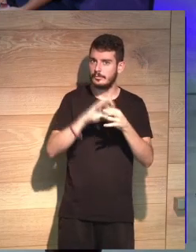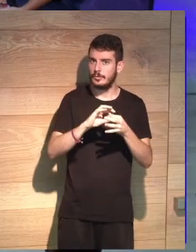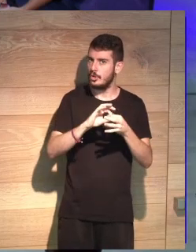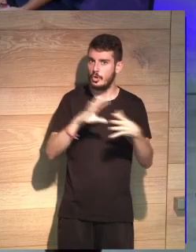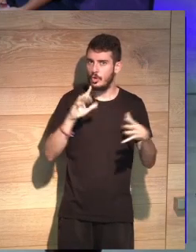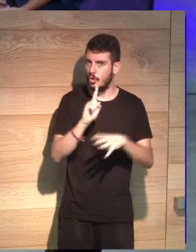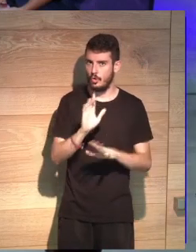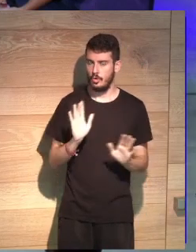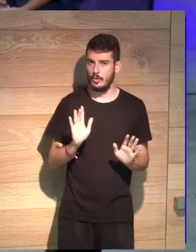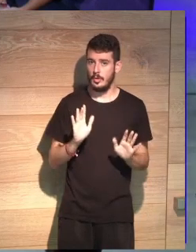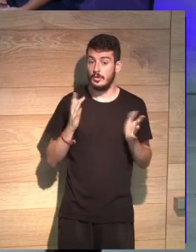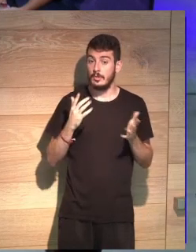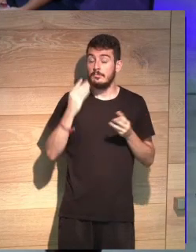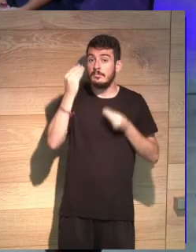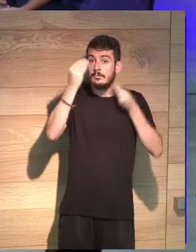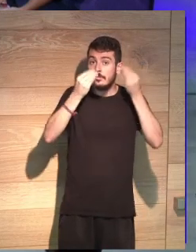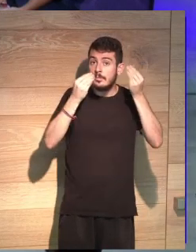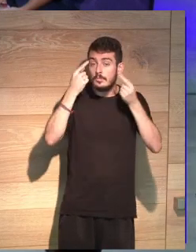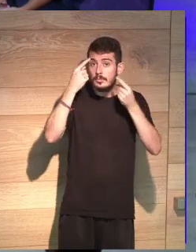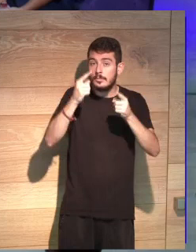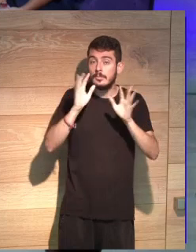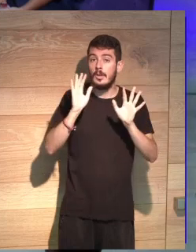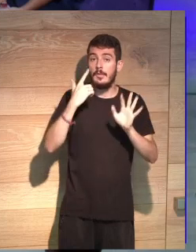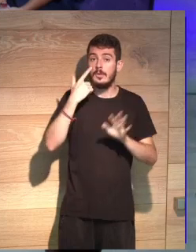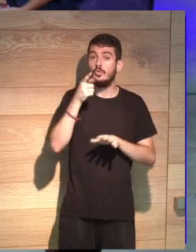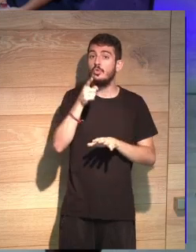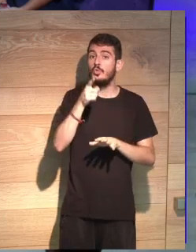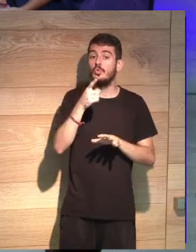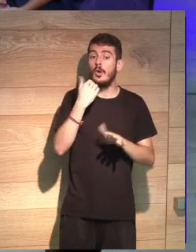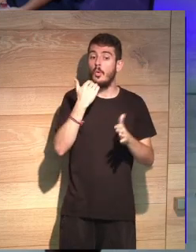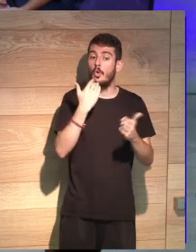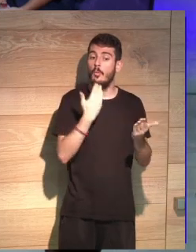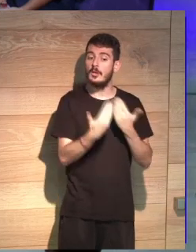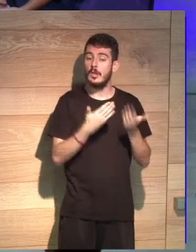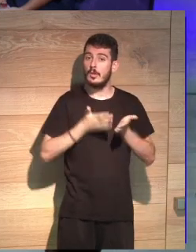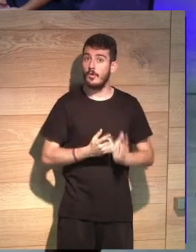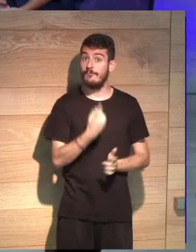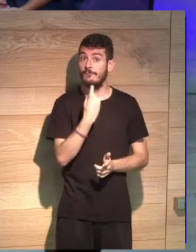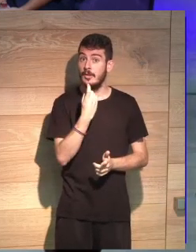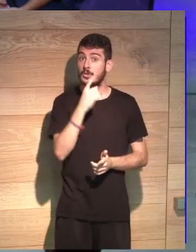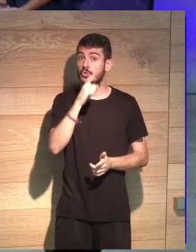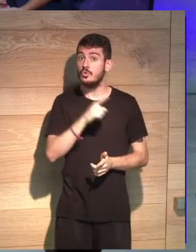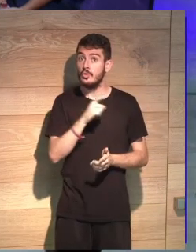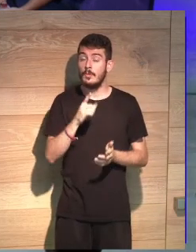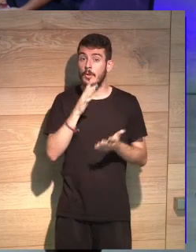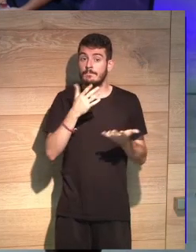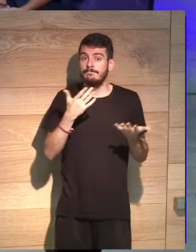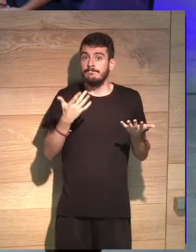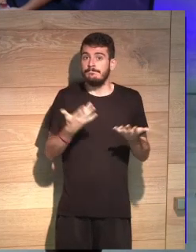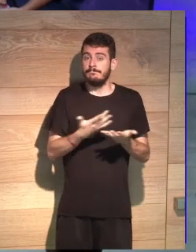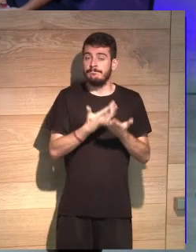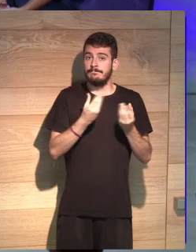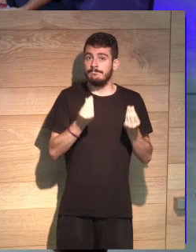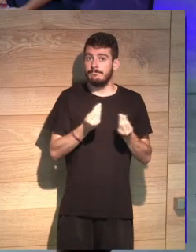are playing video games that are high above their age, and this is something that parents should